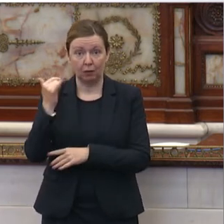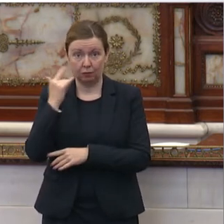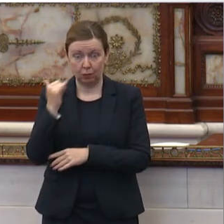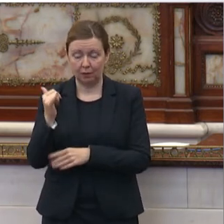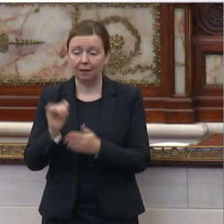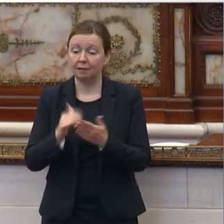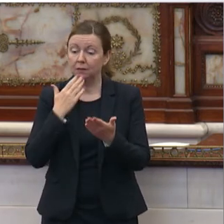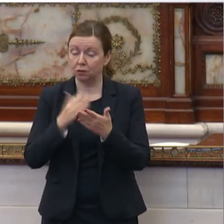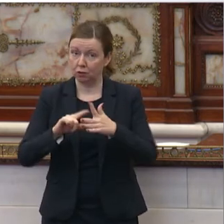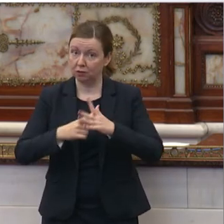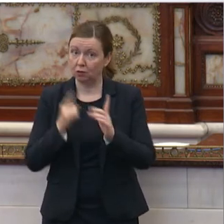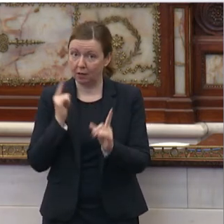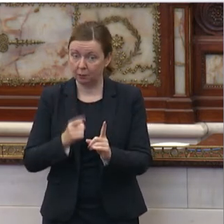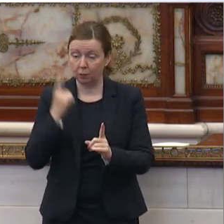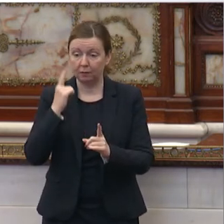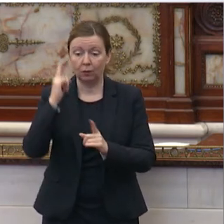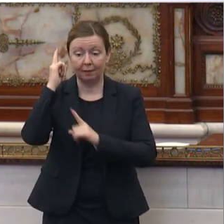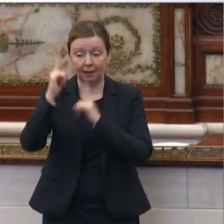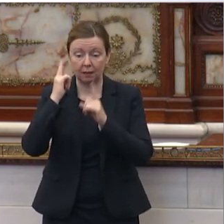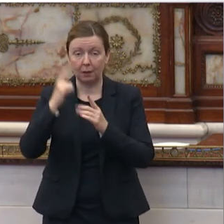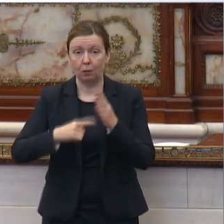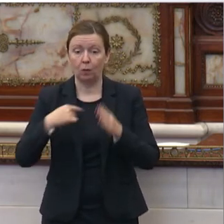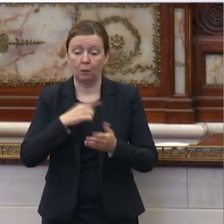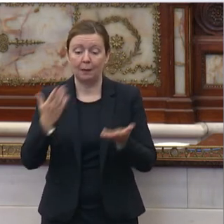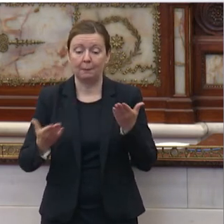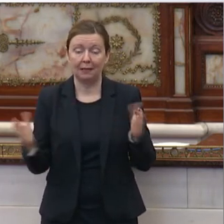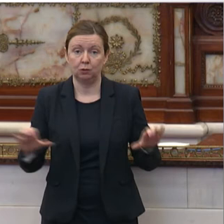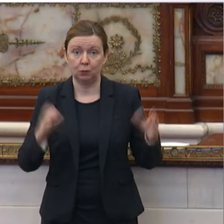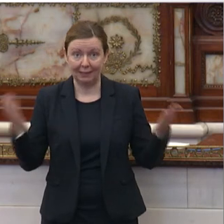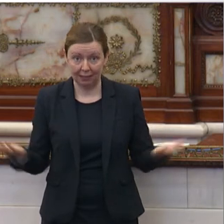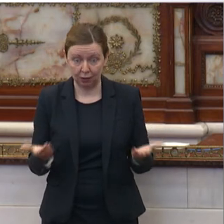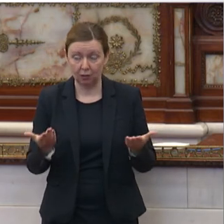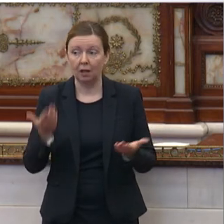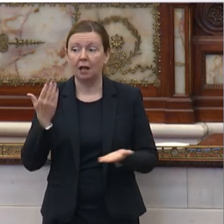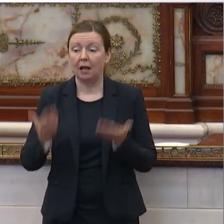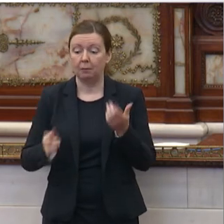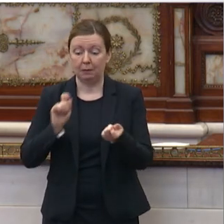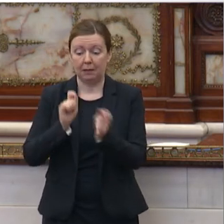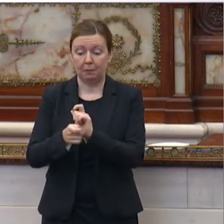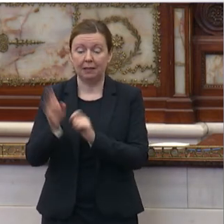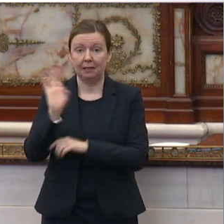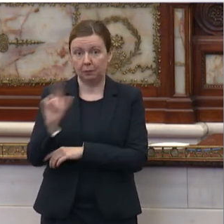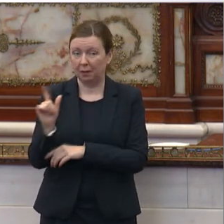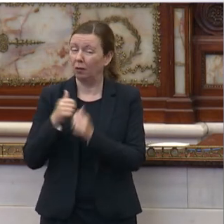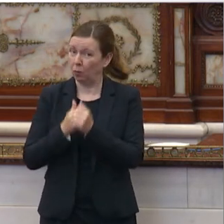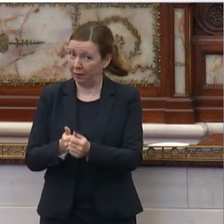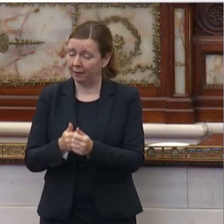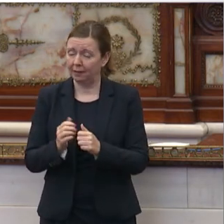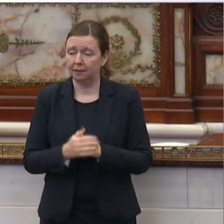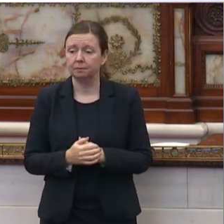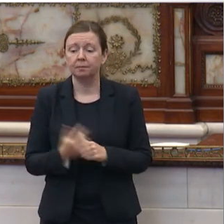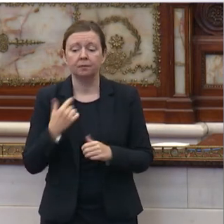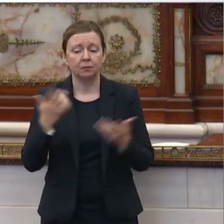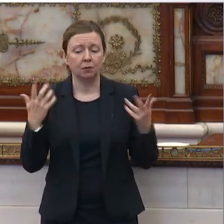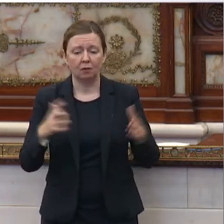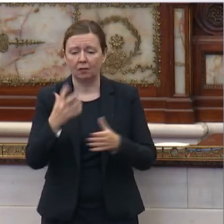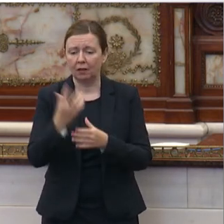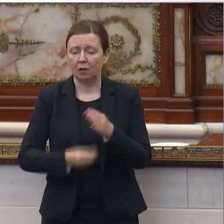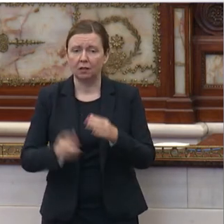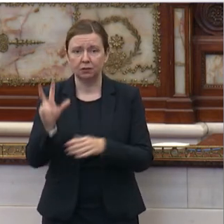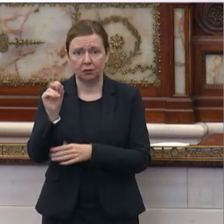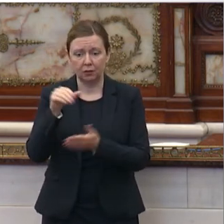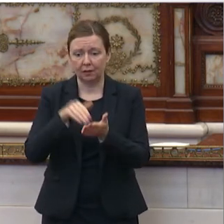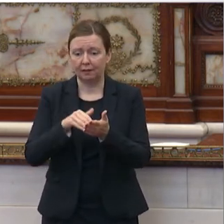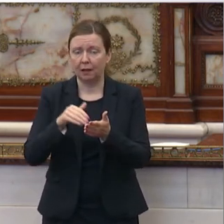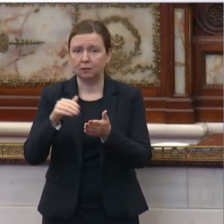a good starting point for thinking about what we might do here and perhaps amending the bill accordingly. We've already lost 30,000